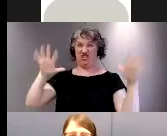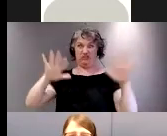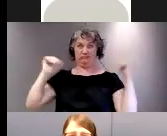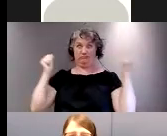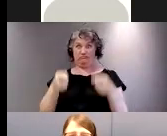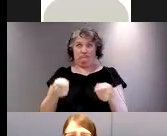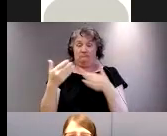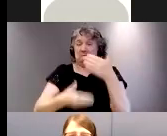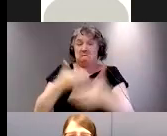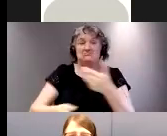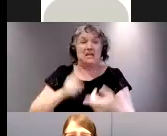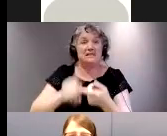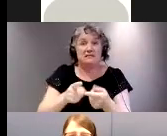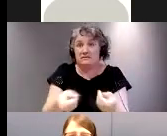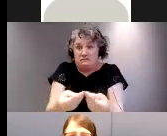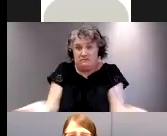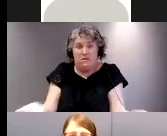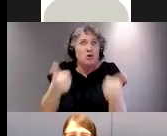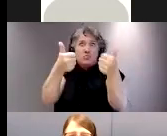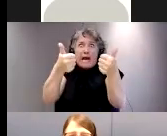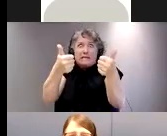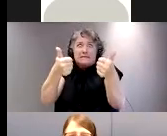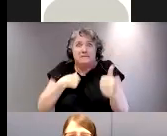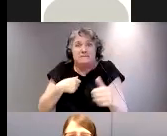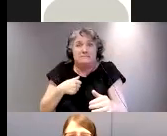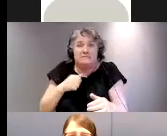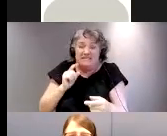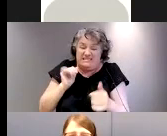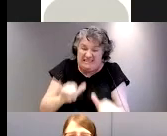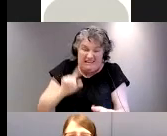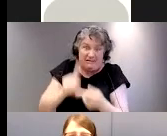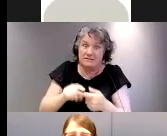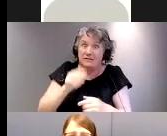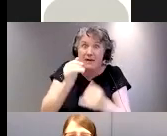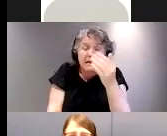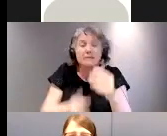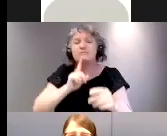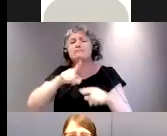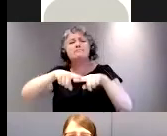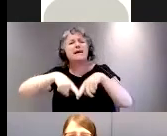keep going, which is great, right? And other times you're there till the end, you have a pass off, in the worst case scenarios, you've got to pass